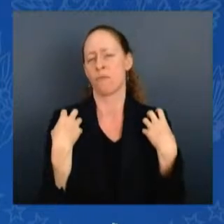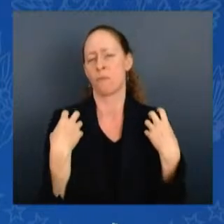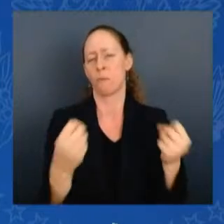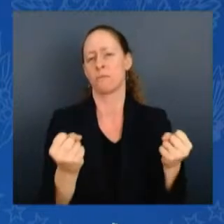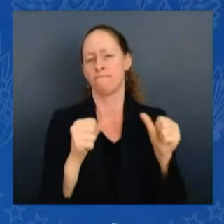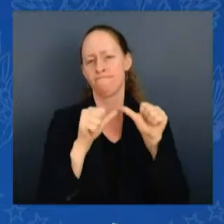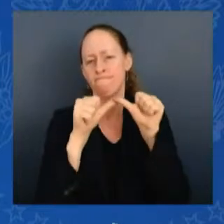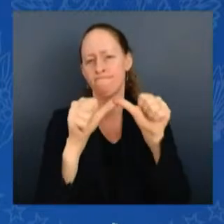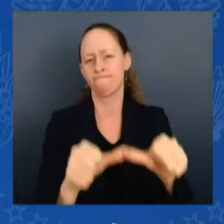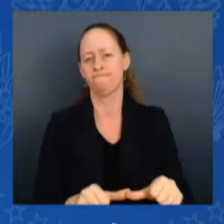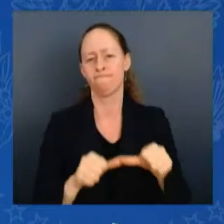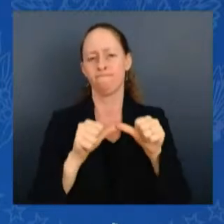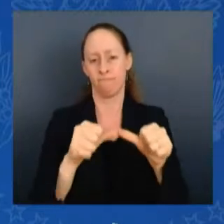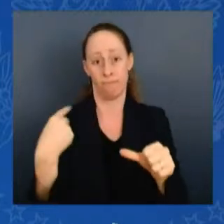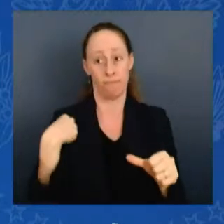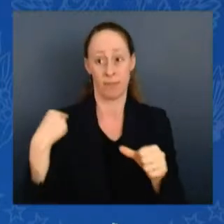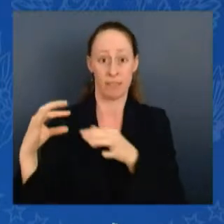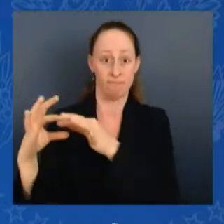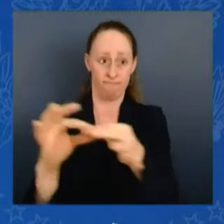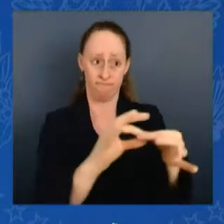support.